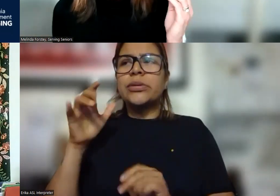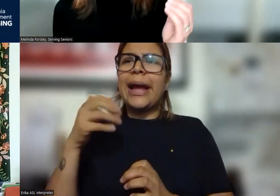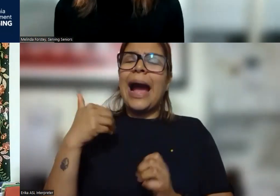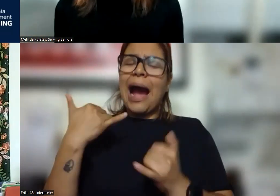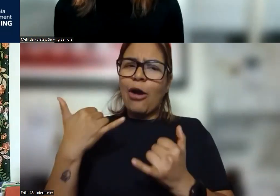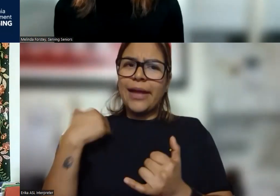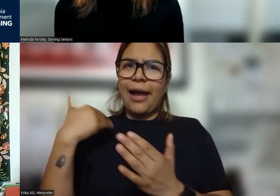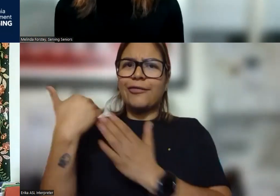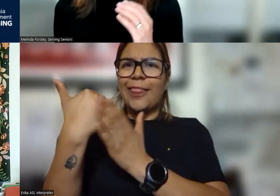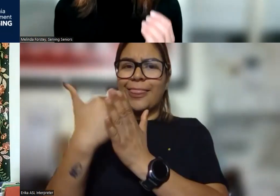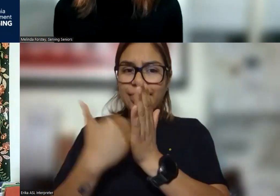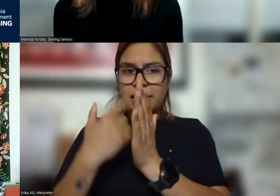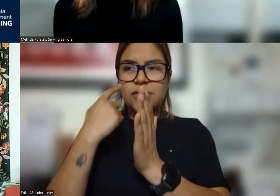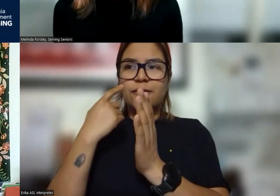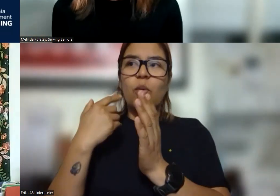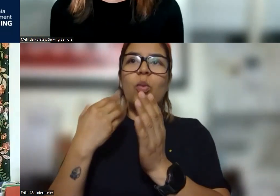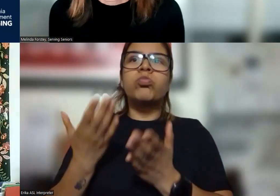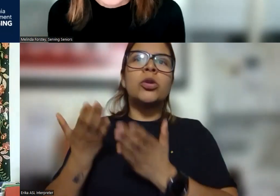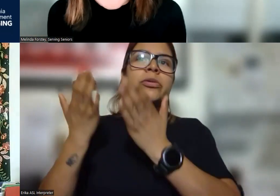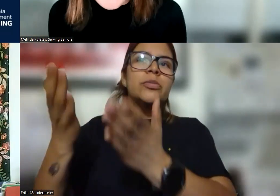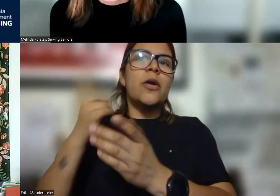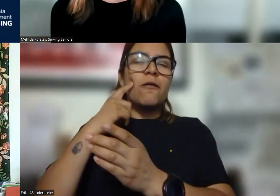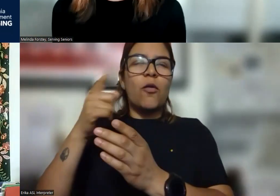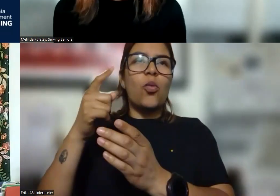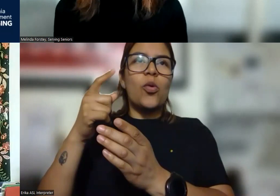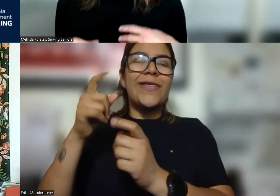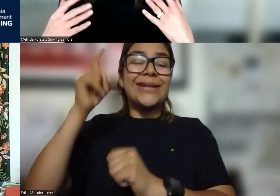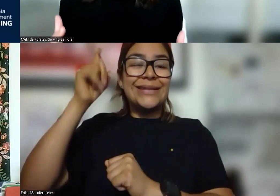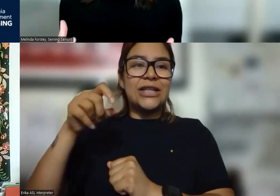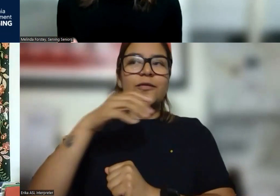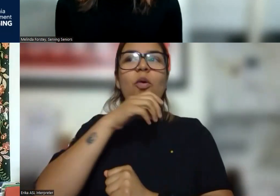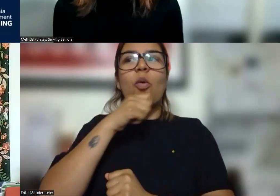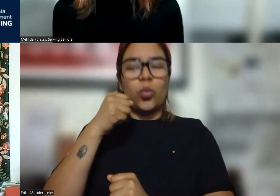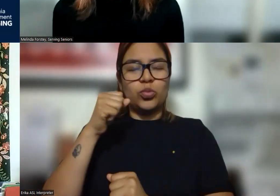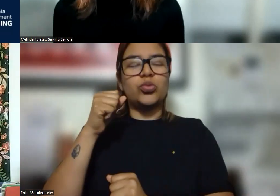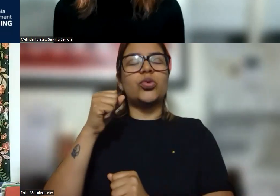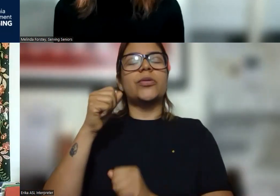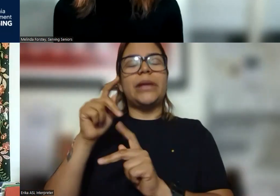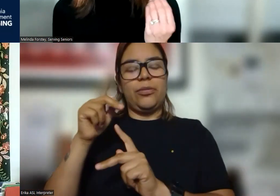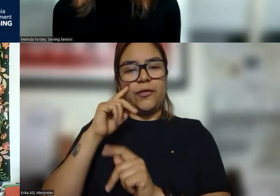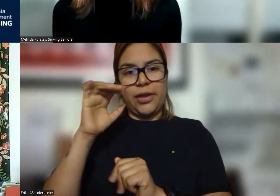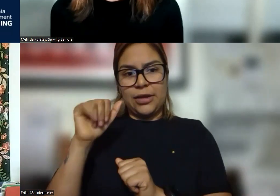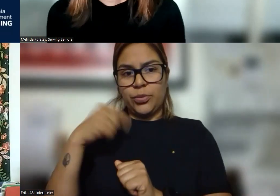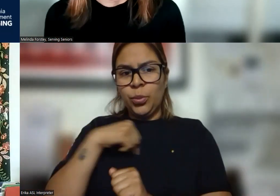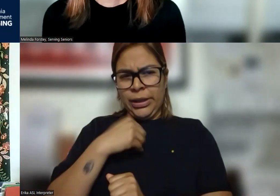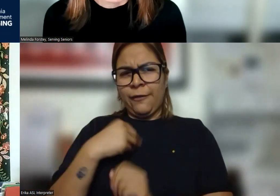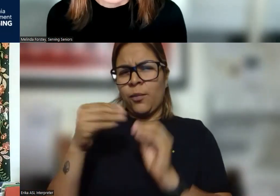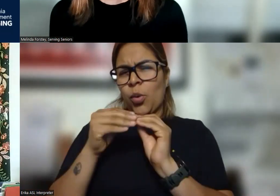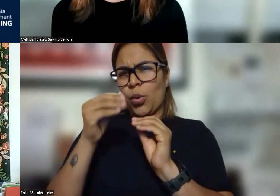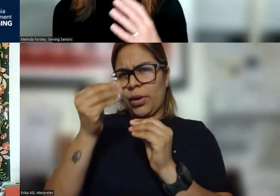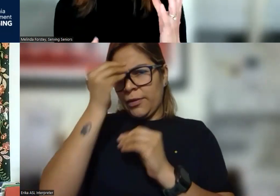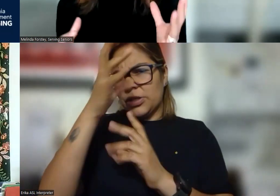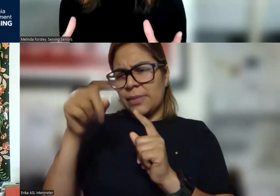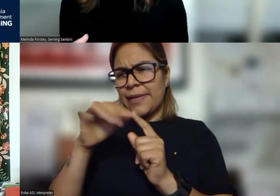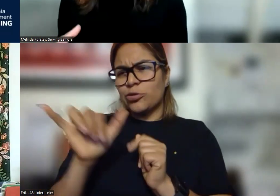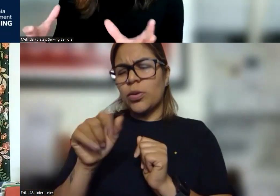of recommendations that are really focused on the needs of older adults. So happy to share more information on that, but I think that's an